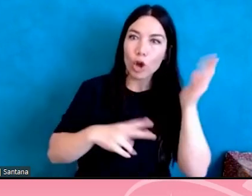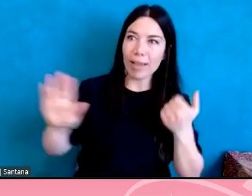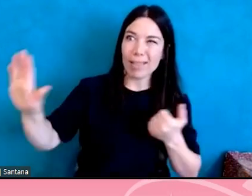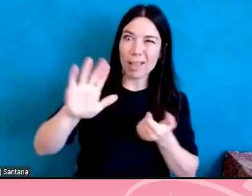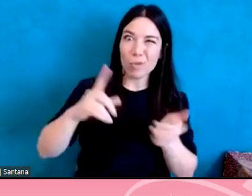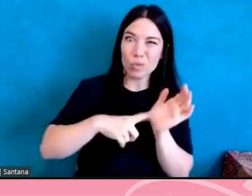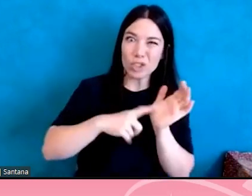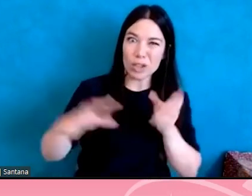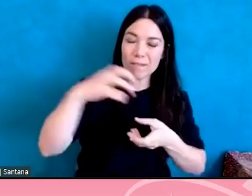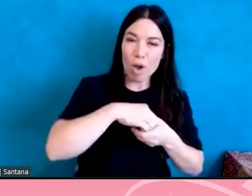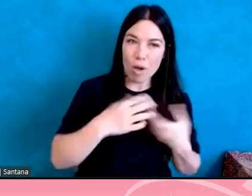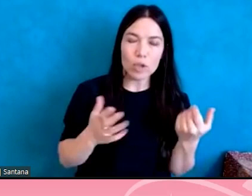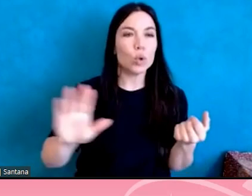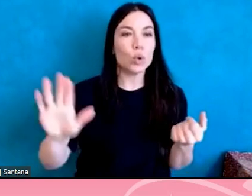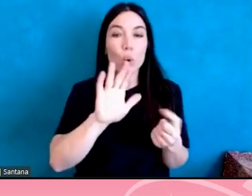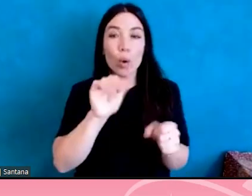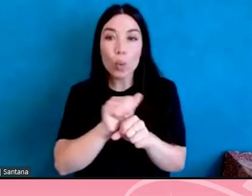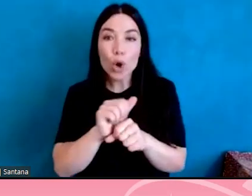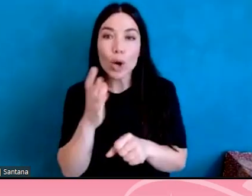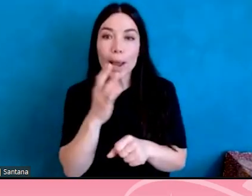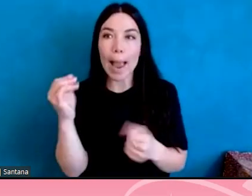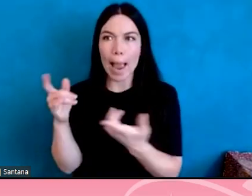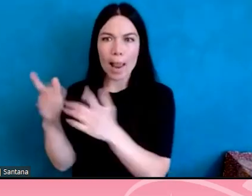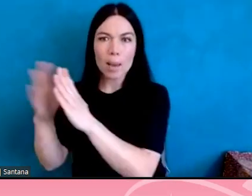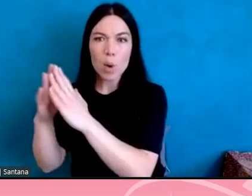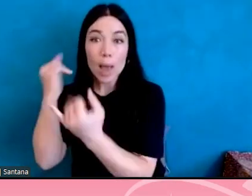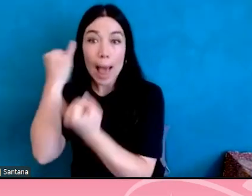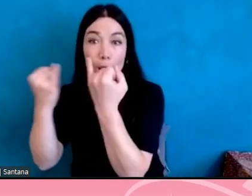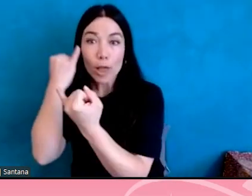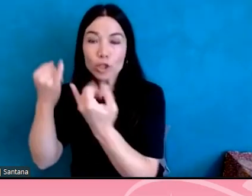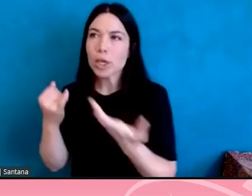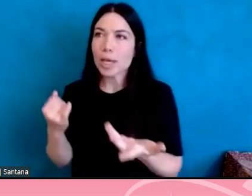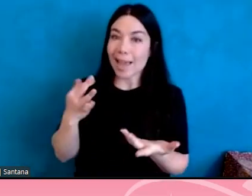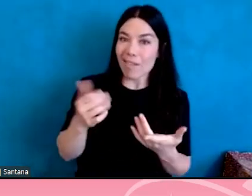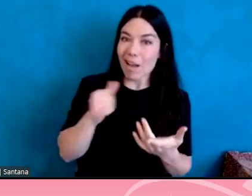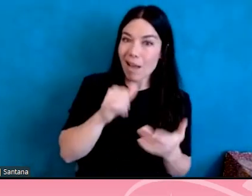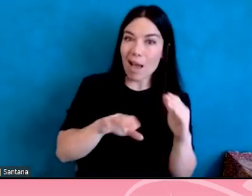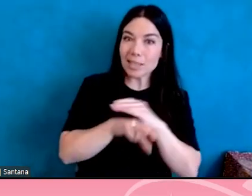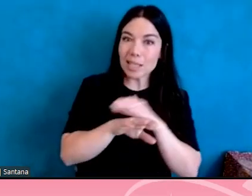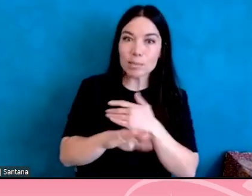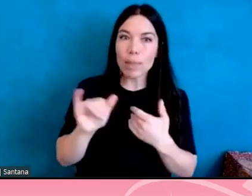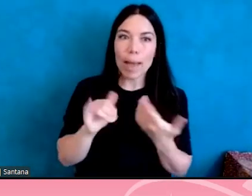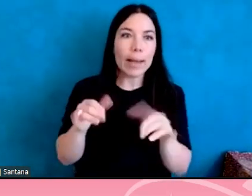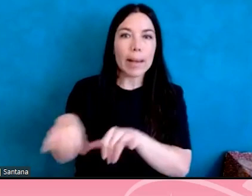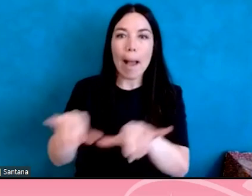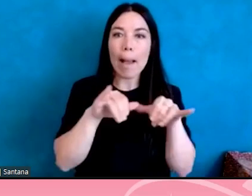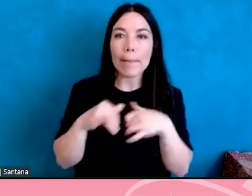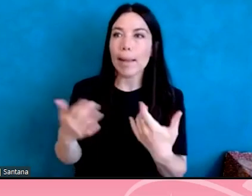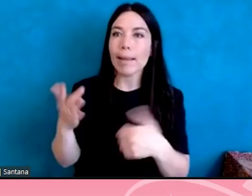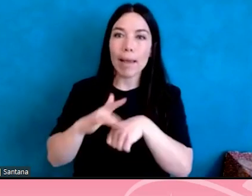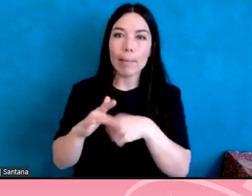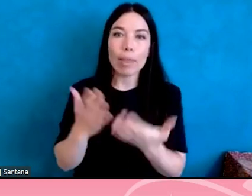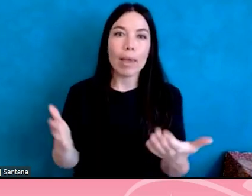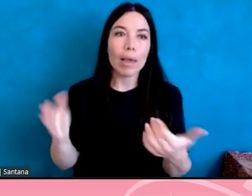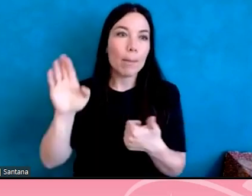not accessible to people through common means like newspaper, radio, and television, blog posts, or even person